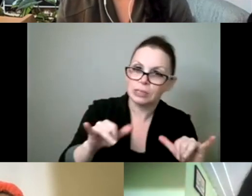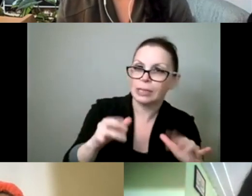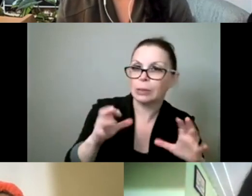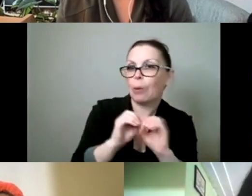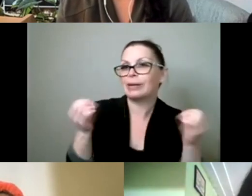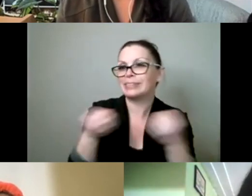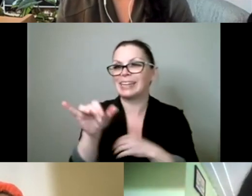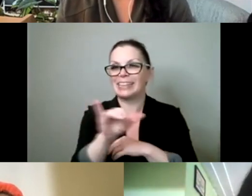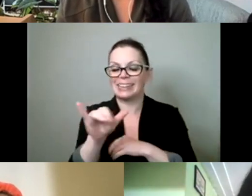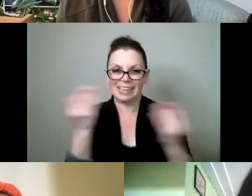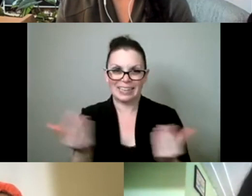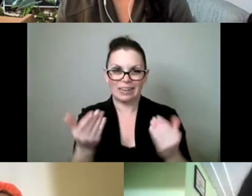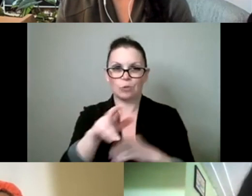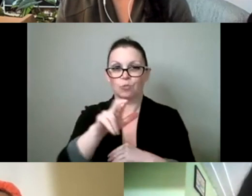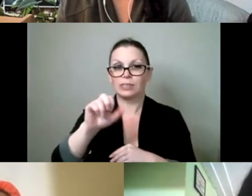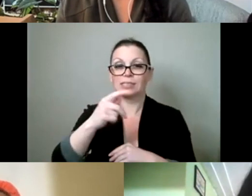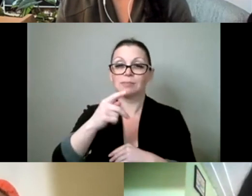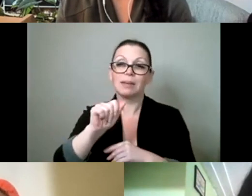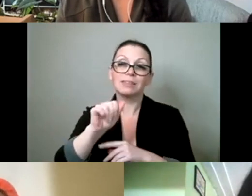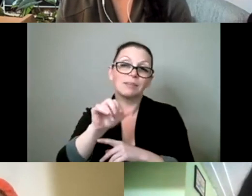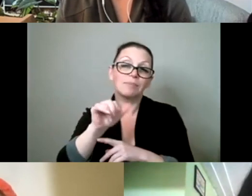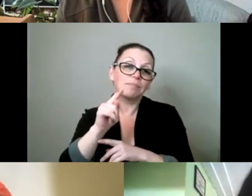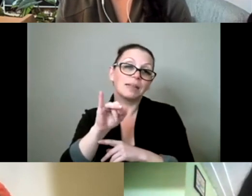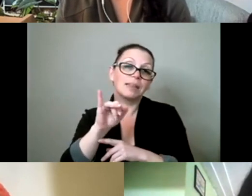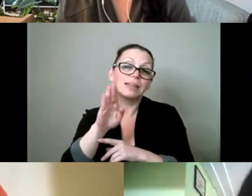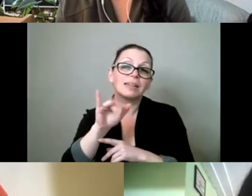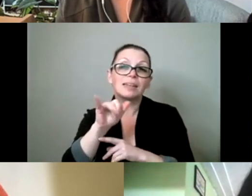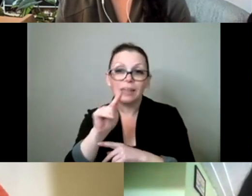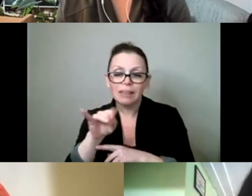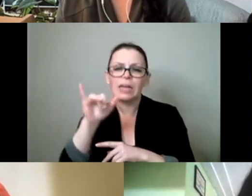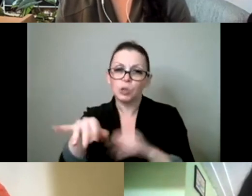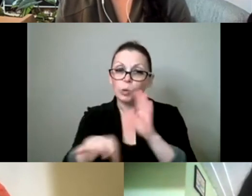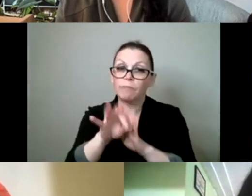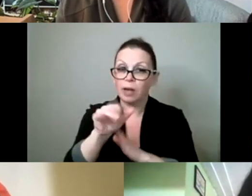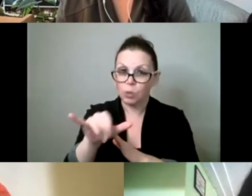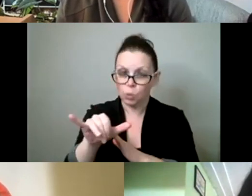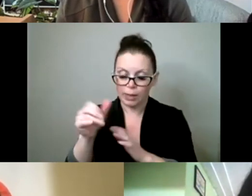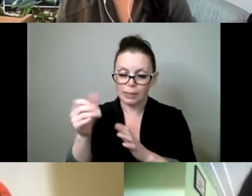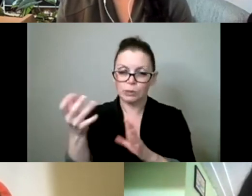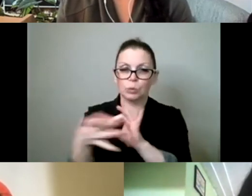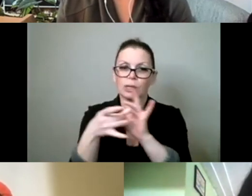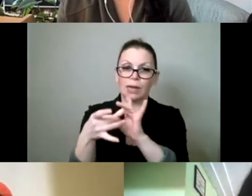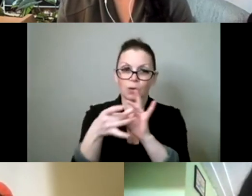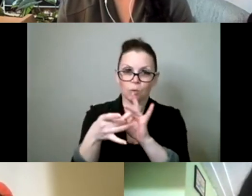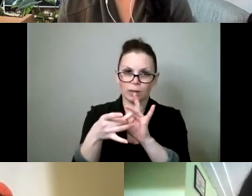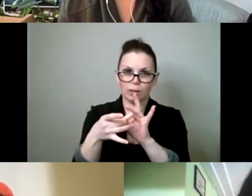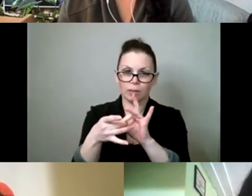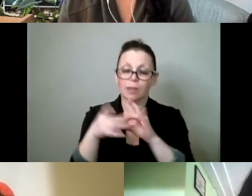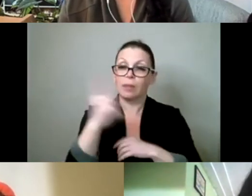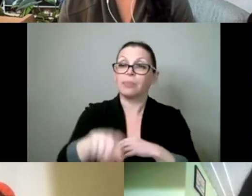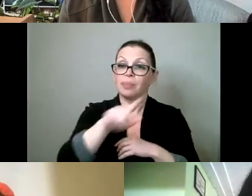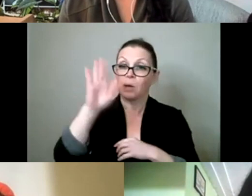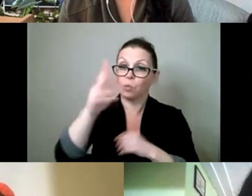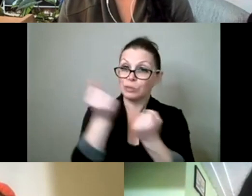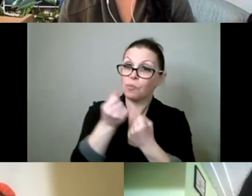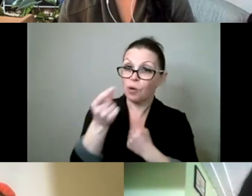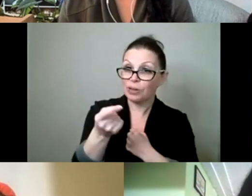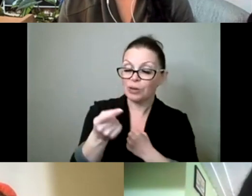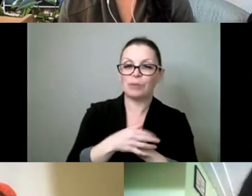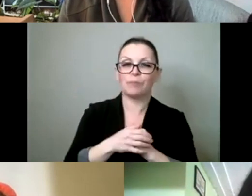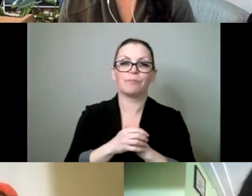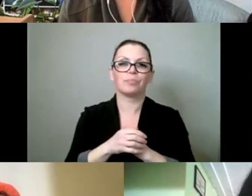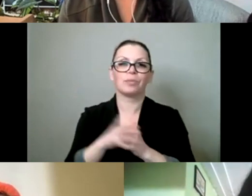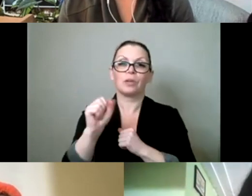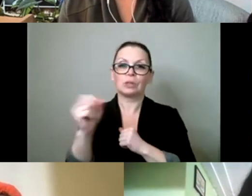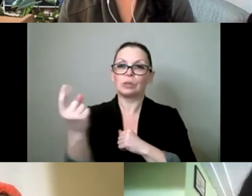others that you can find your way to connect with, and they will support you as RespectAbility supports us. So